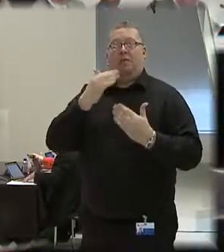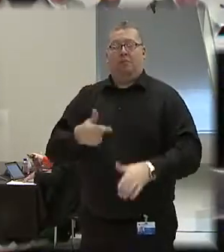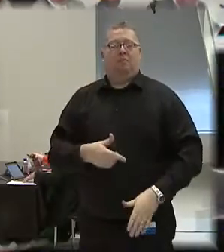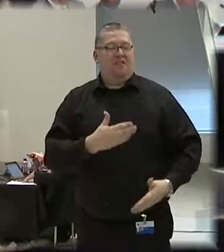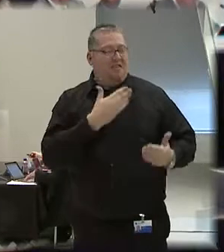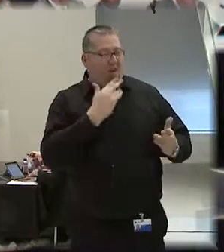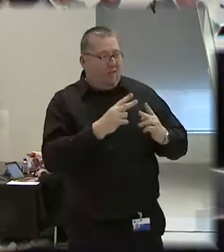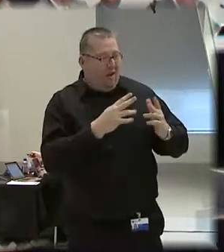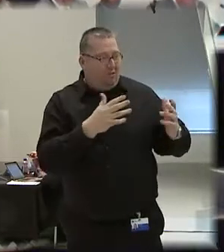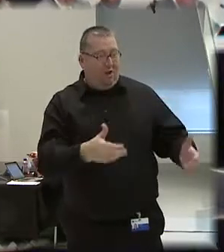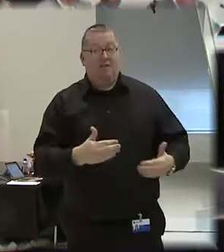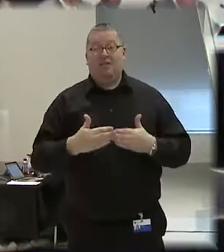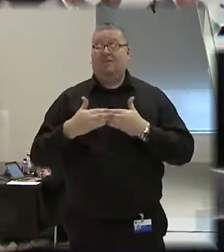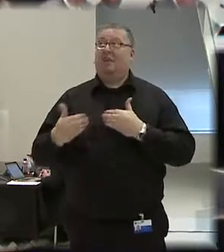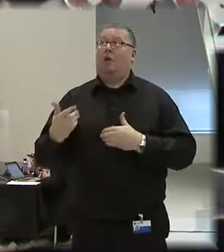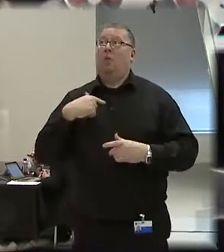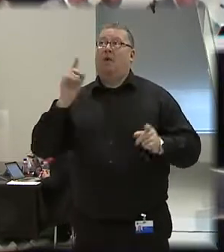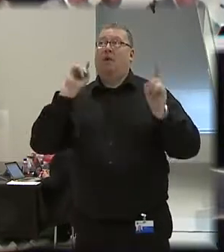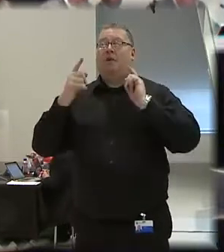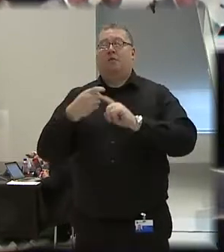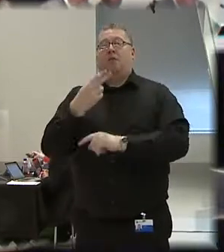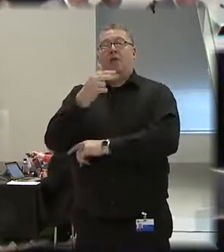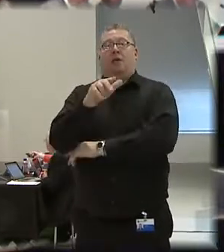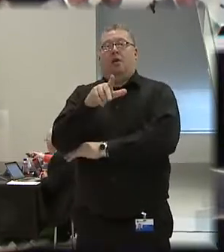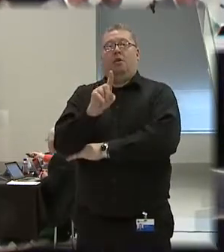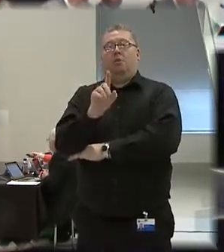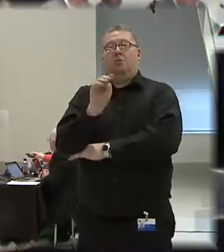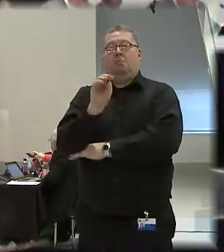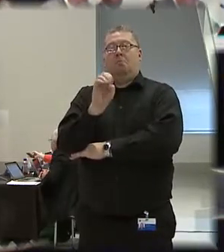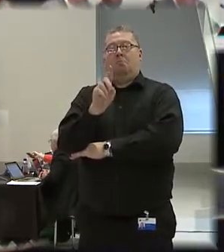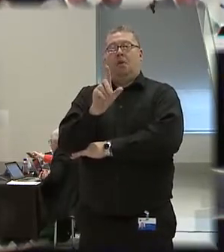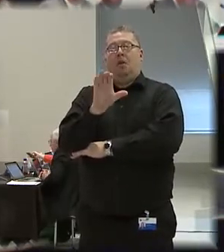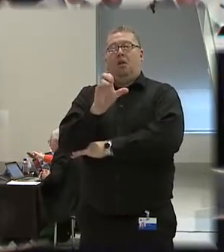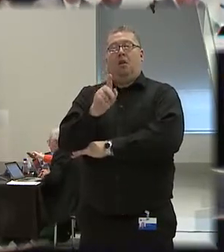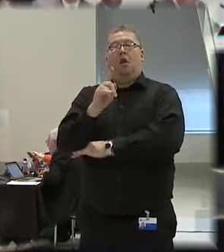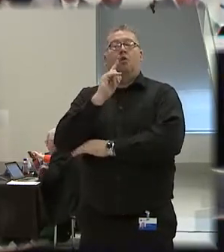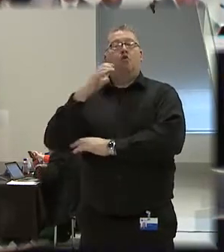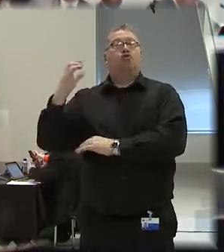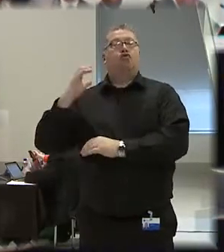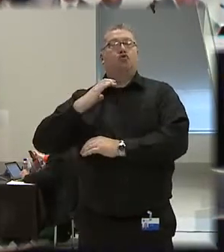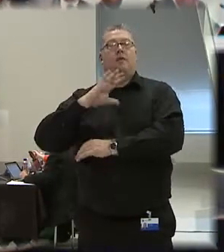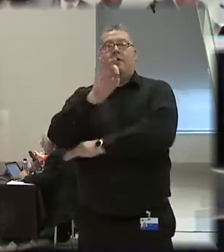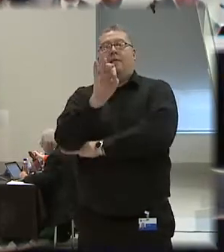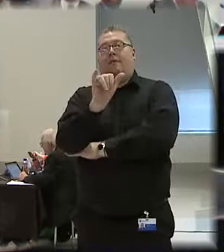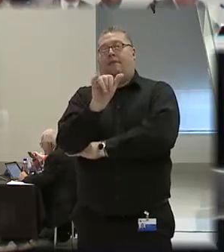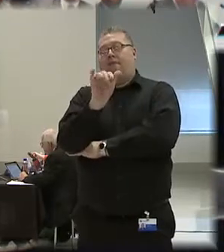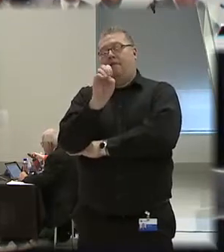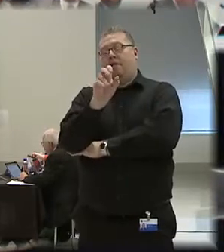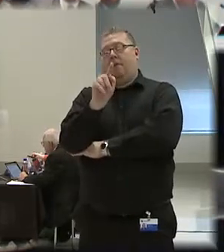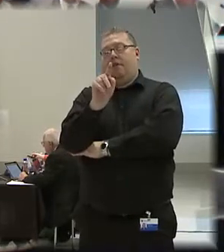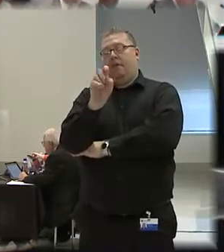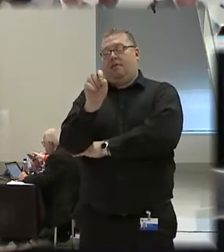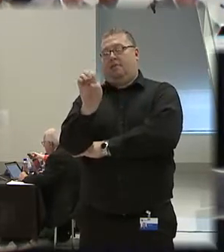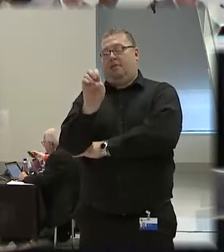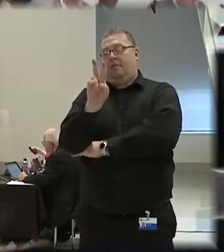very much. Next, we will hear from Harold Medlock, Chief of the Fayetteville Police Department.